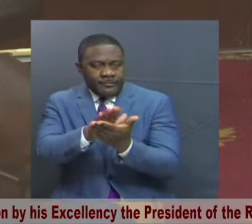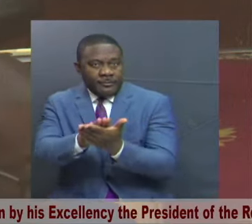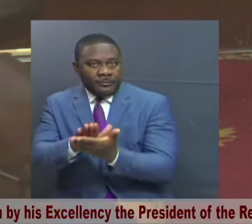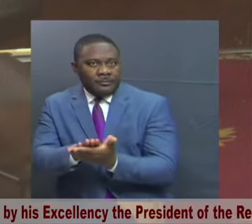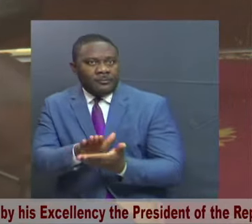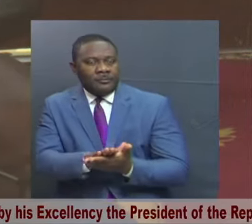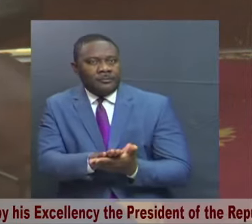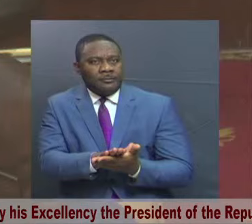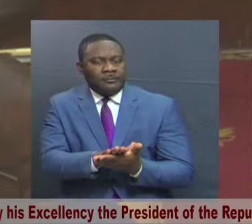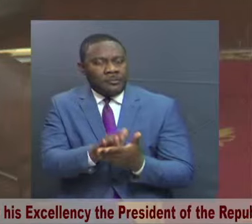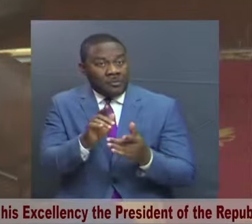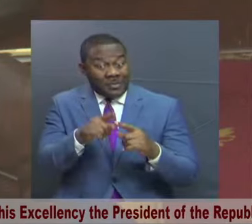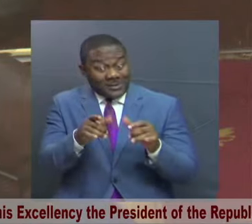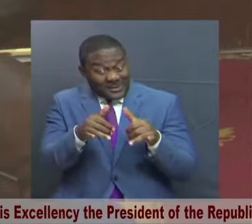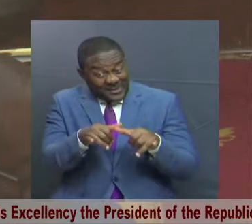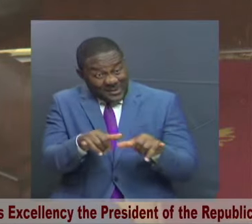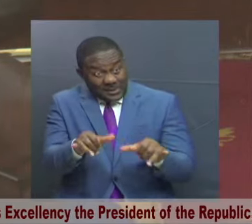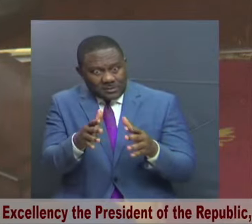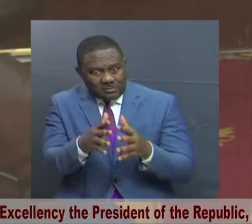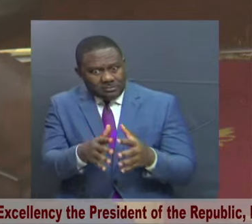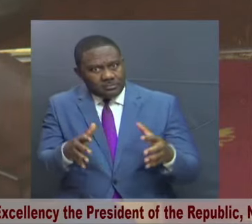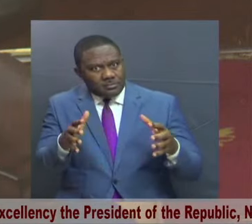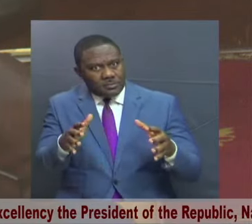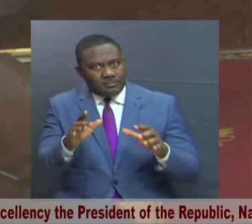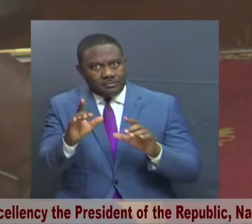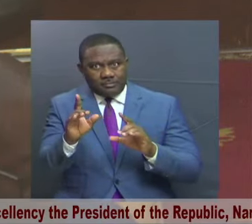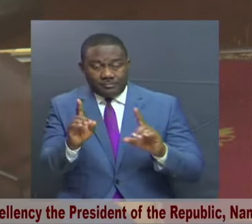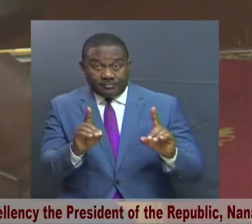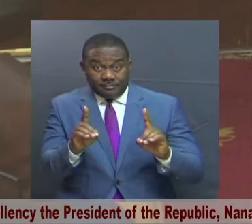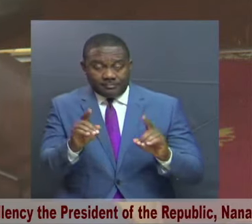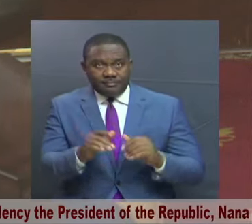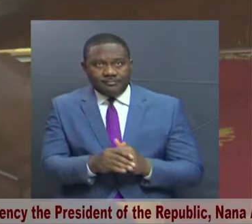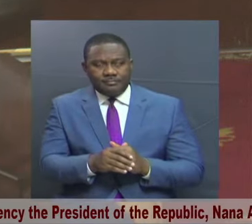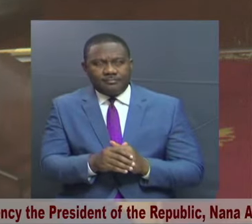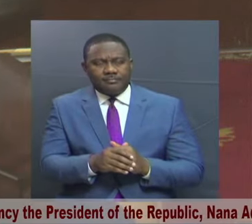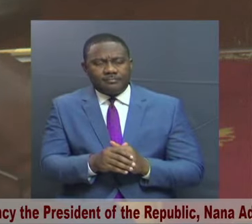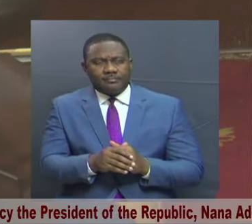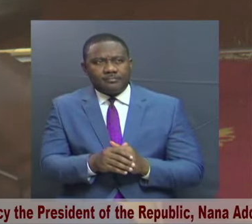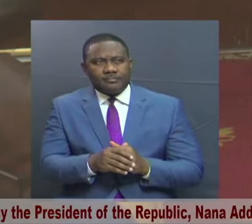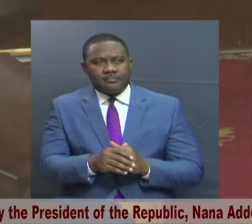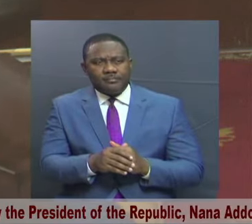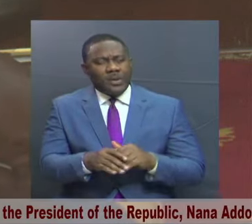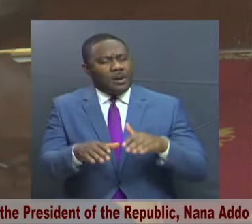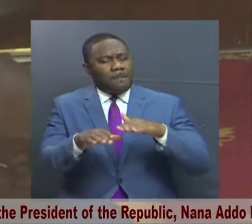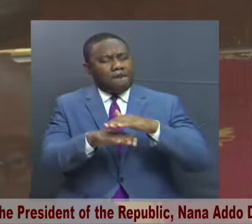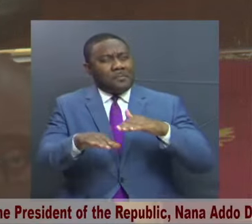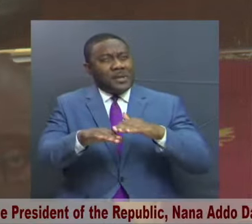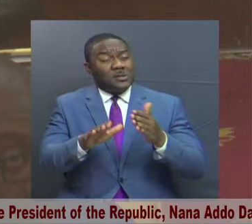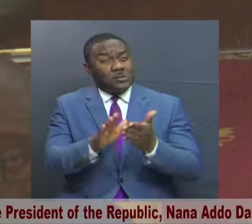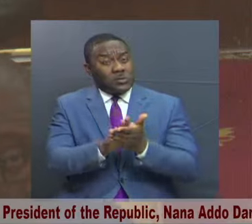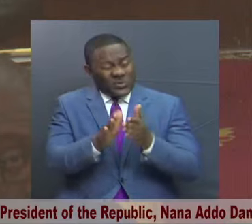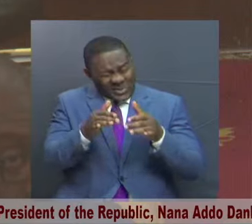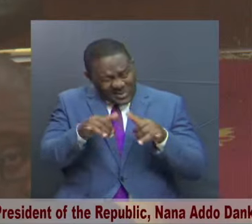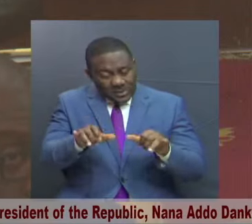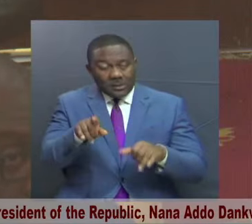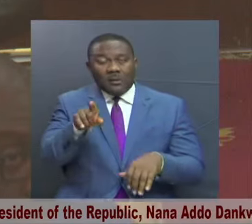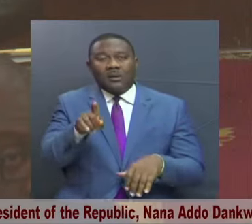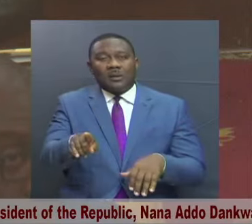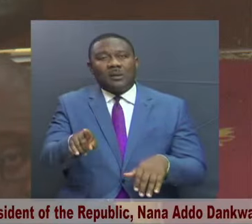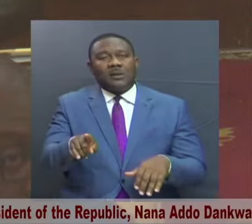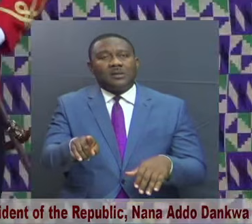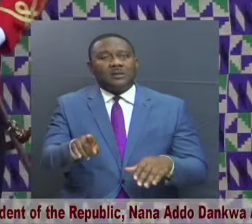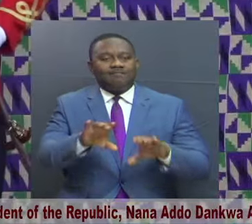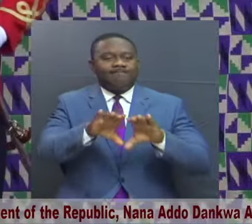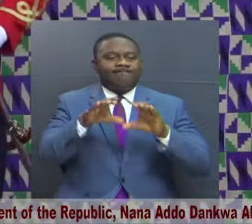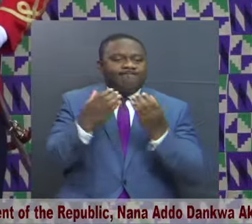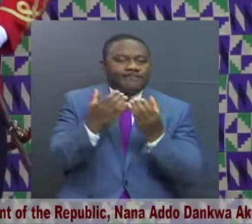lot remains to be done many basic schools require more adequate classrooms and furniture and the